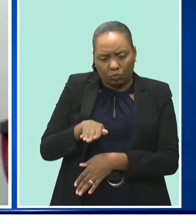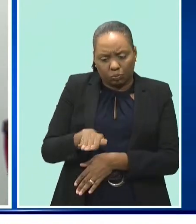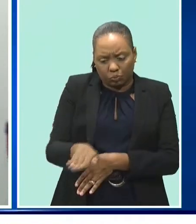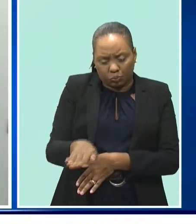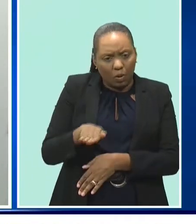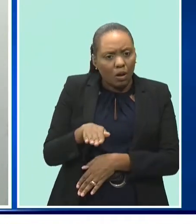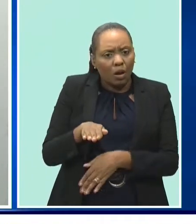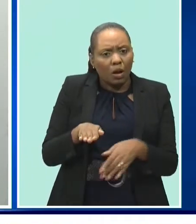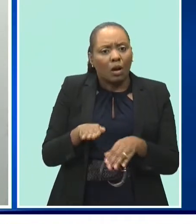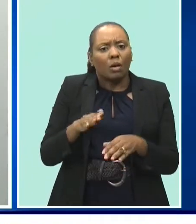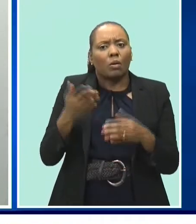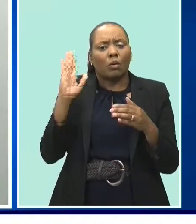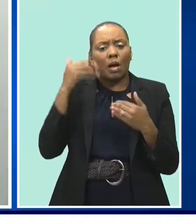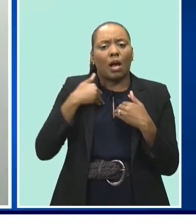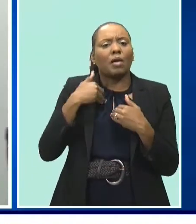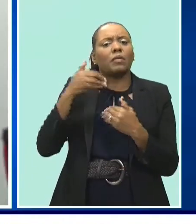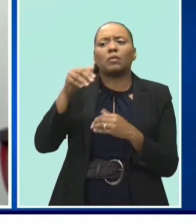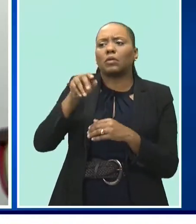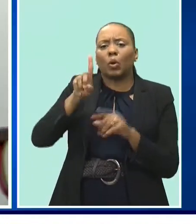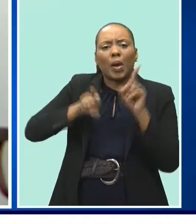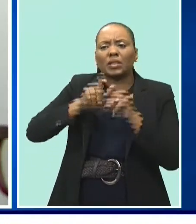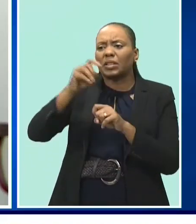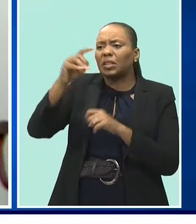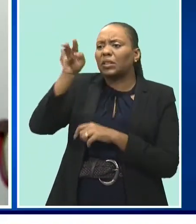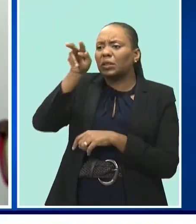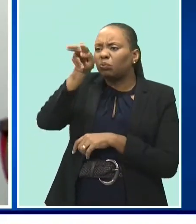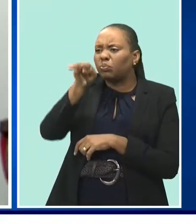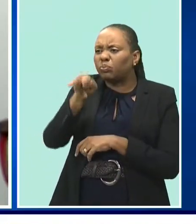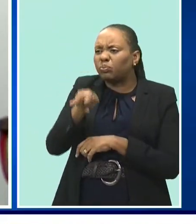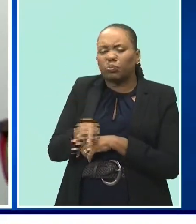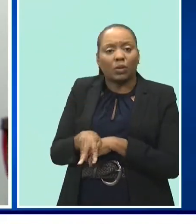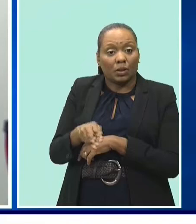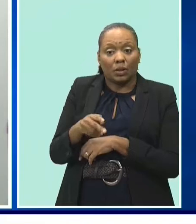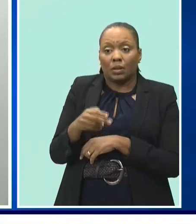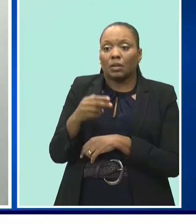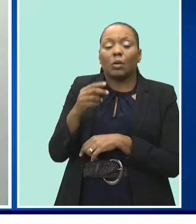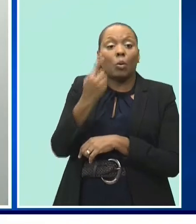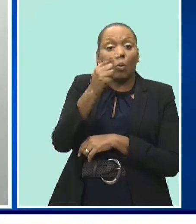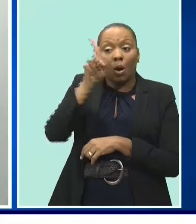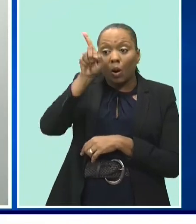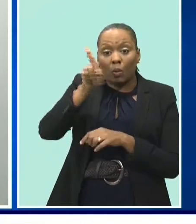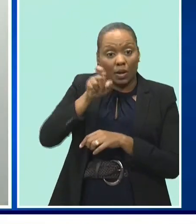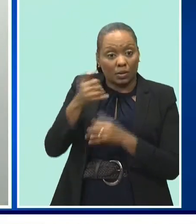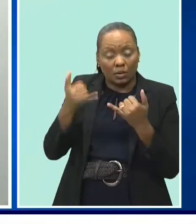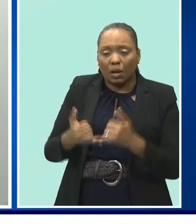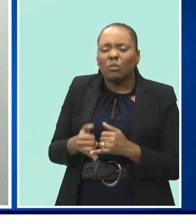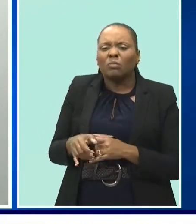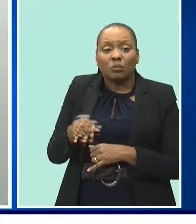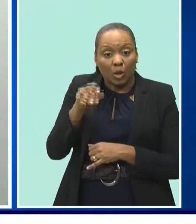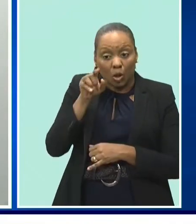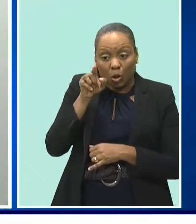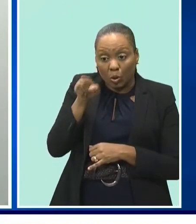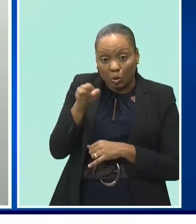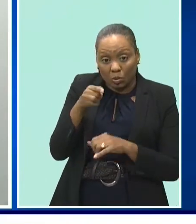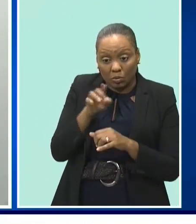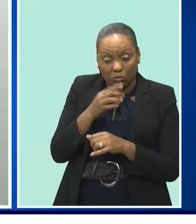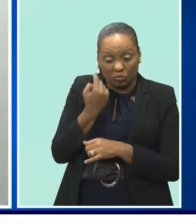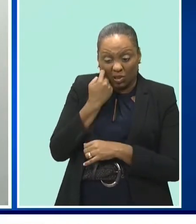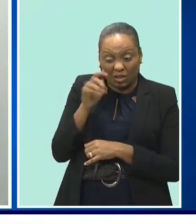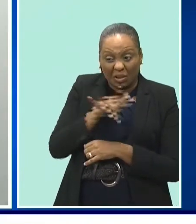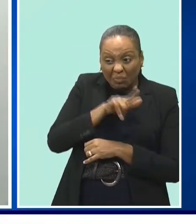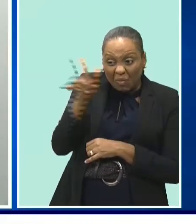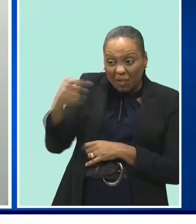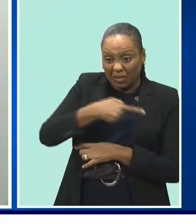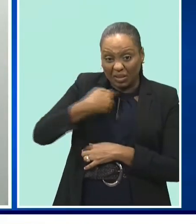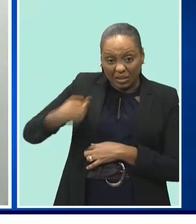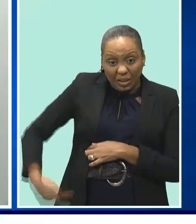interviewed. And then we will make a determination if they're at risk or not at risk. If they're not at risk, we will follow them for 14 days. If they're more